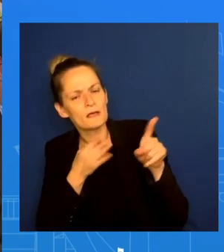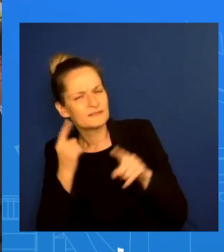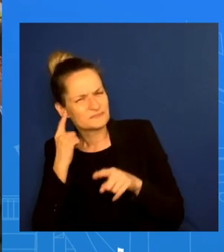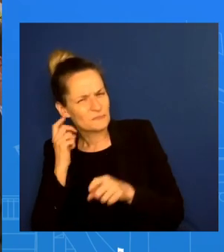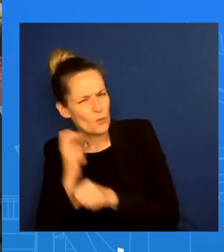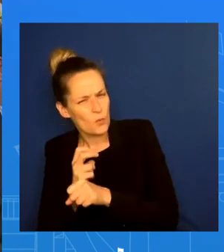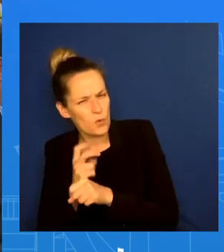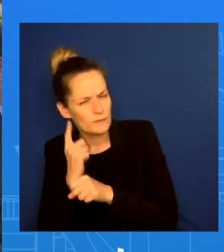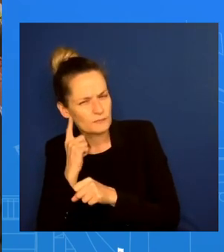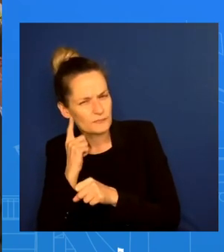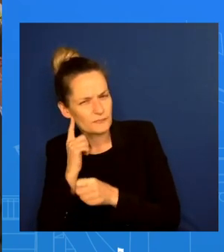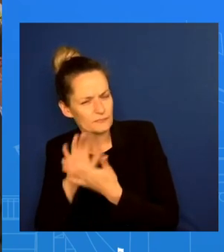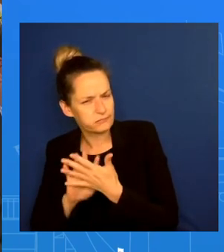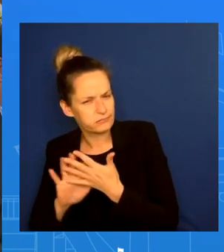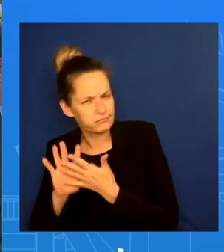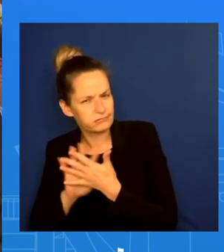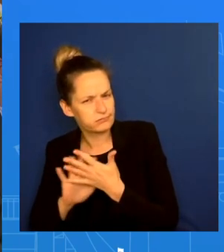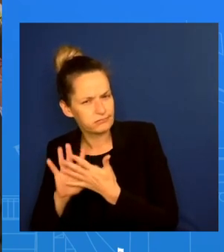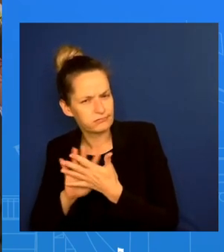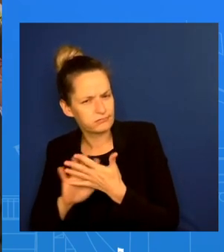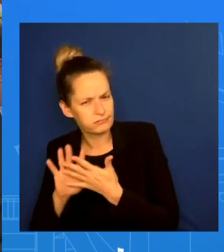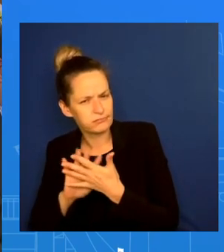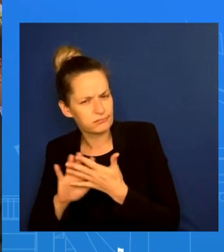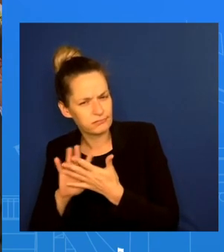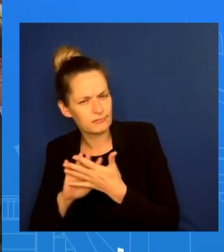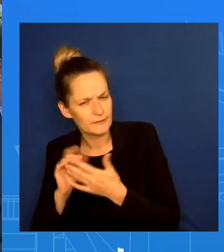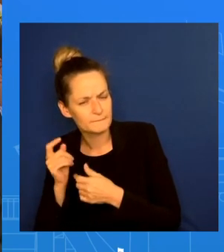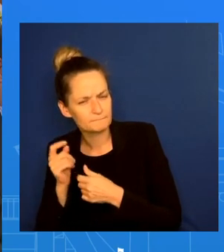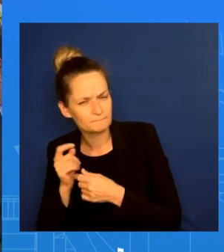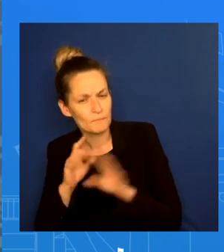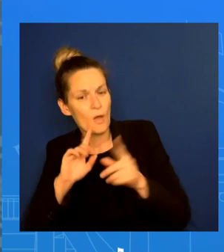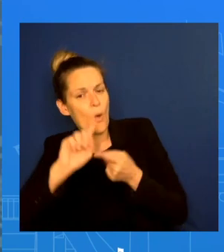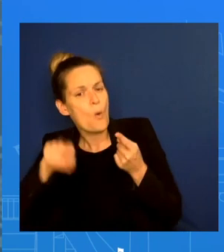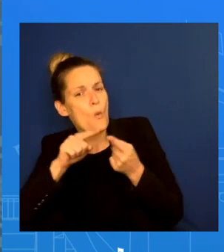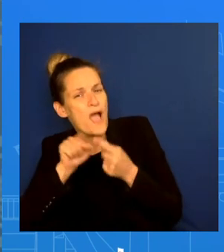some progress or some kind of new arrangement on that issue?